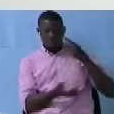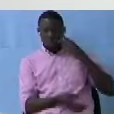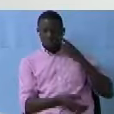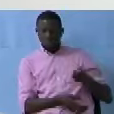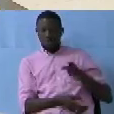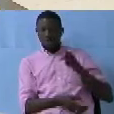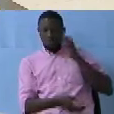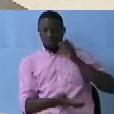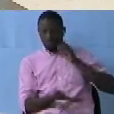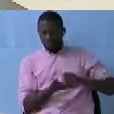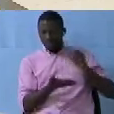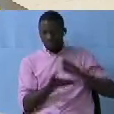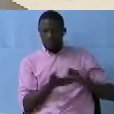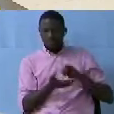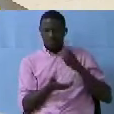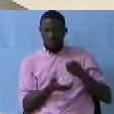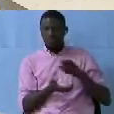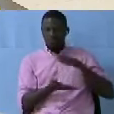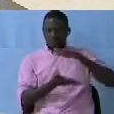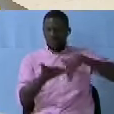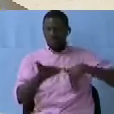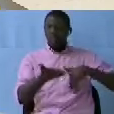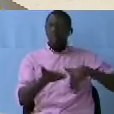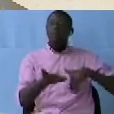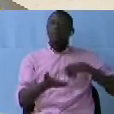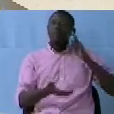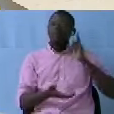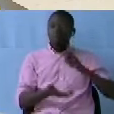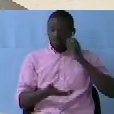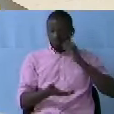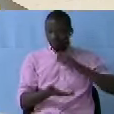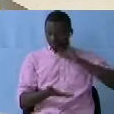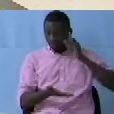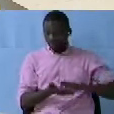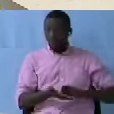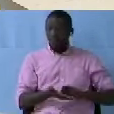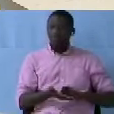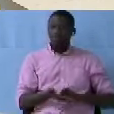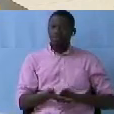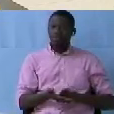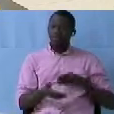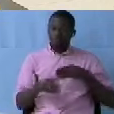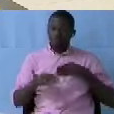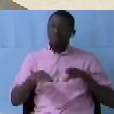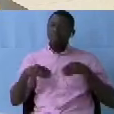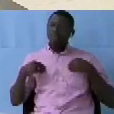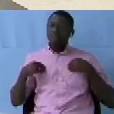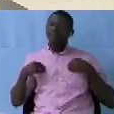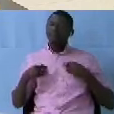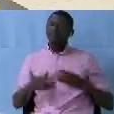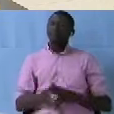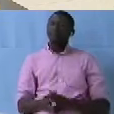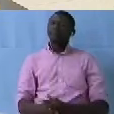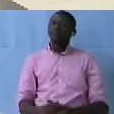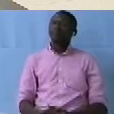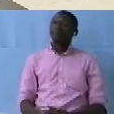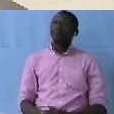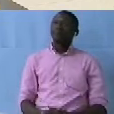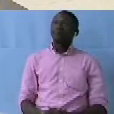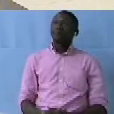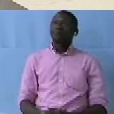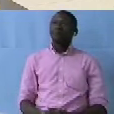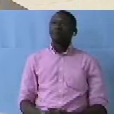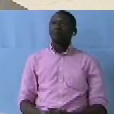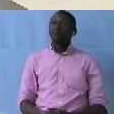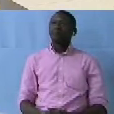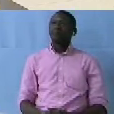the consent document. Tay dafor am sede nak bo xamne momit dina fa nek ko xamne momit dina dal di sign lolu nga